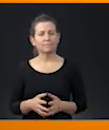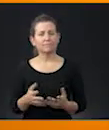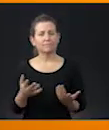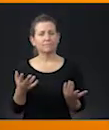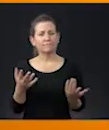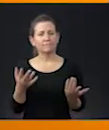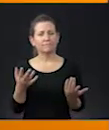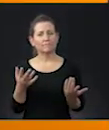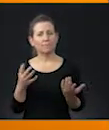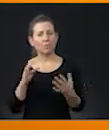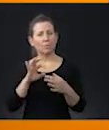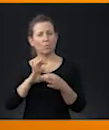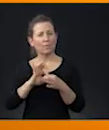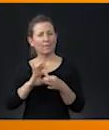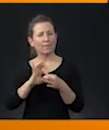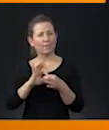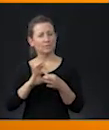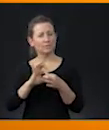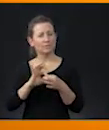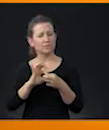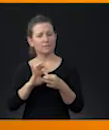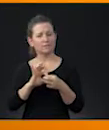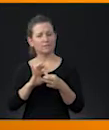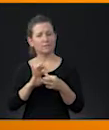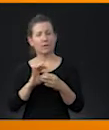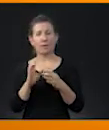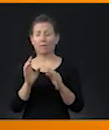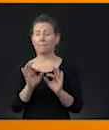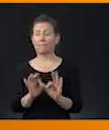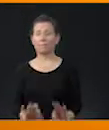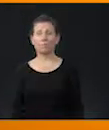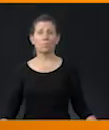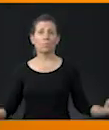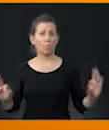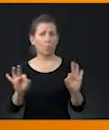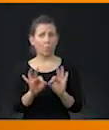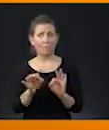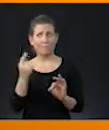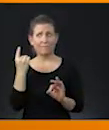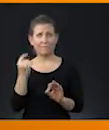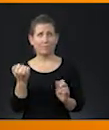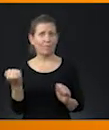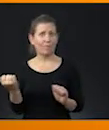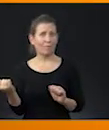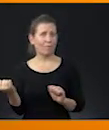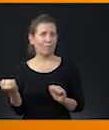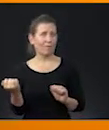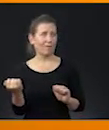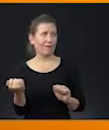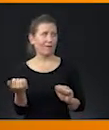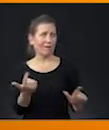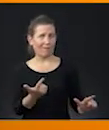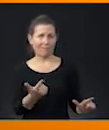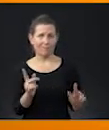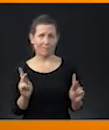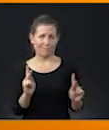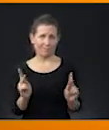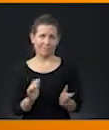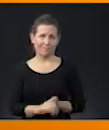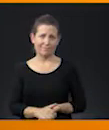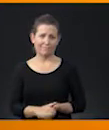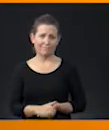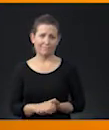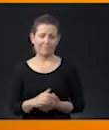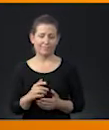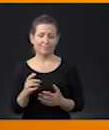My instrument of self-important to any friend